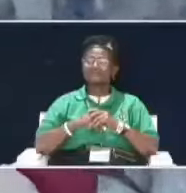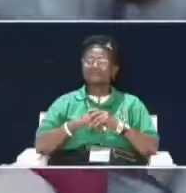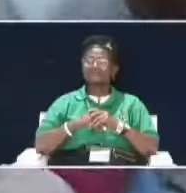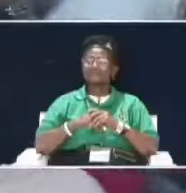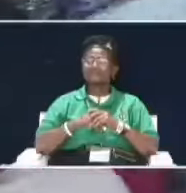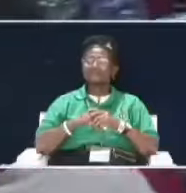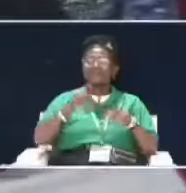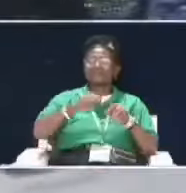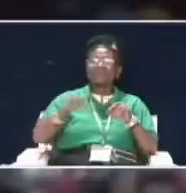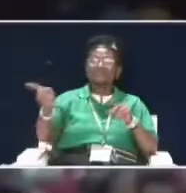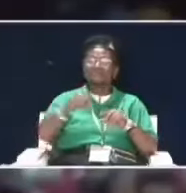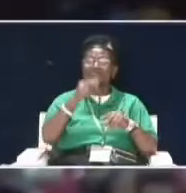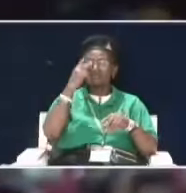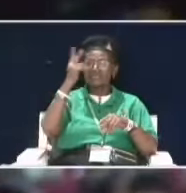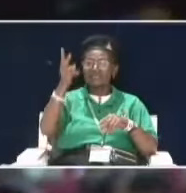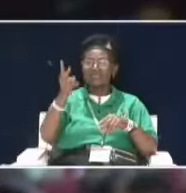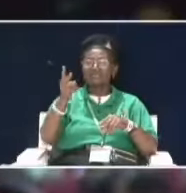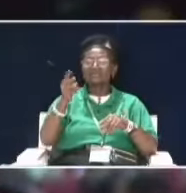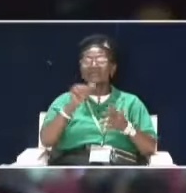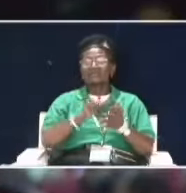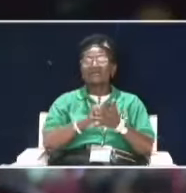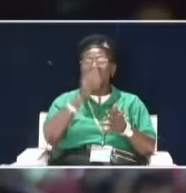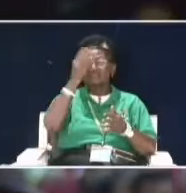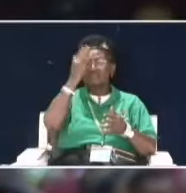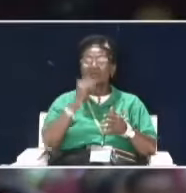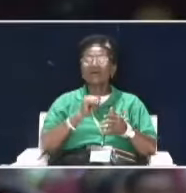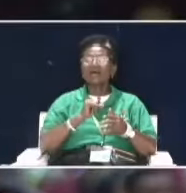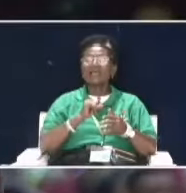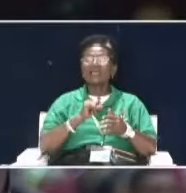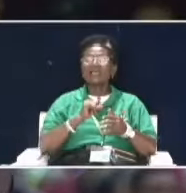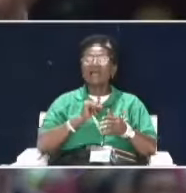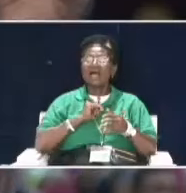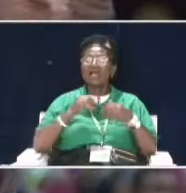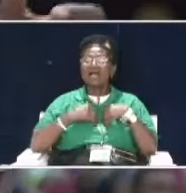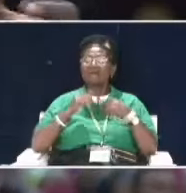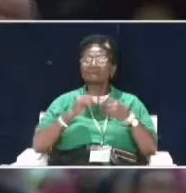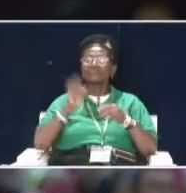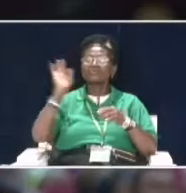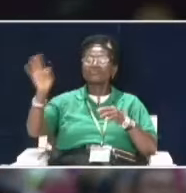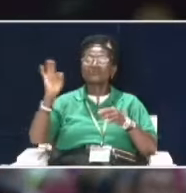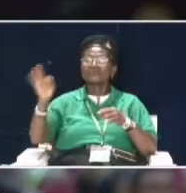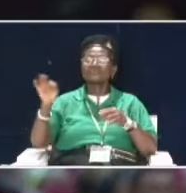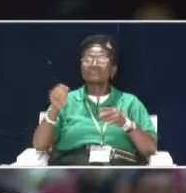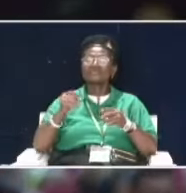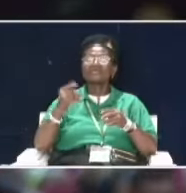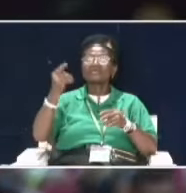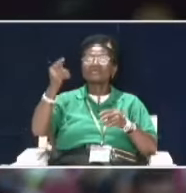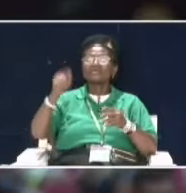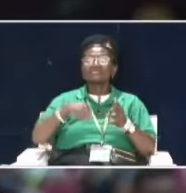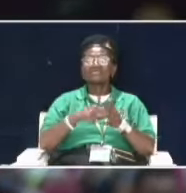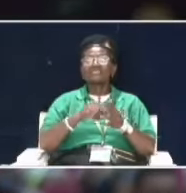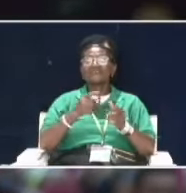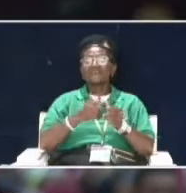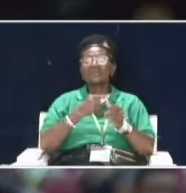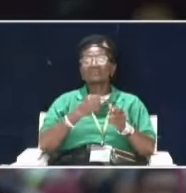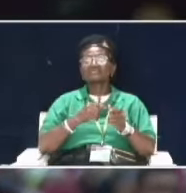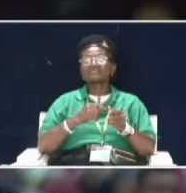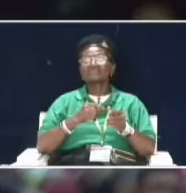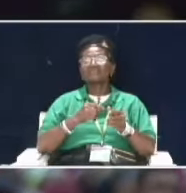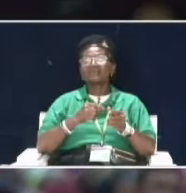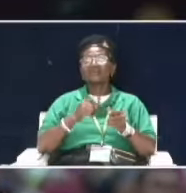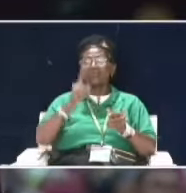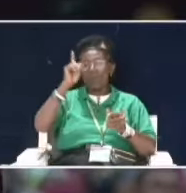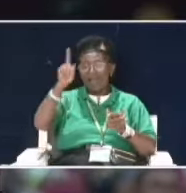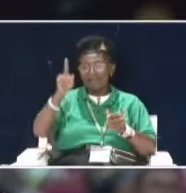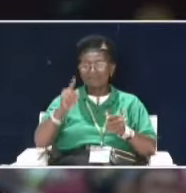But you see, that is why I had to preach this first section for you,